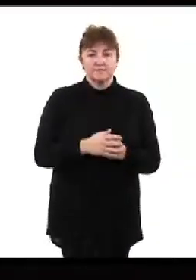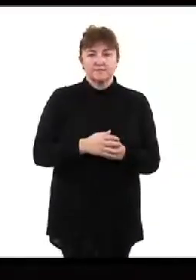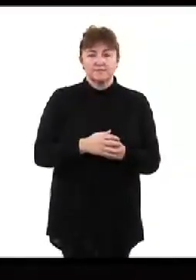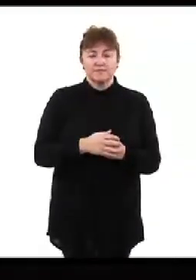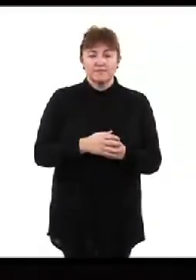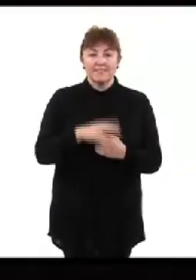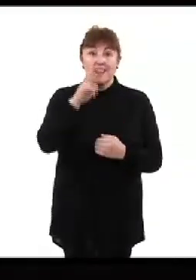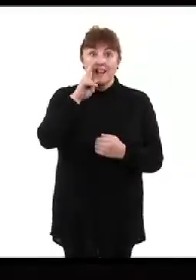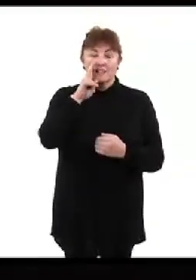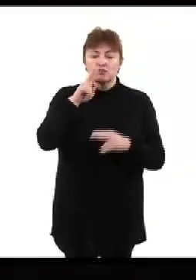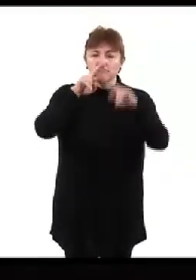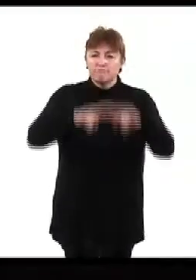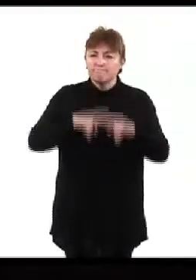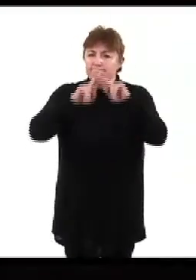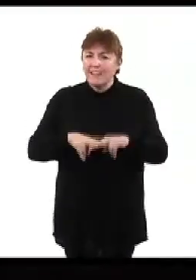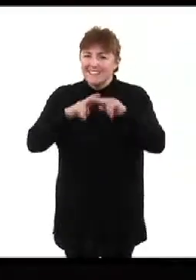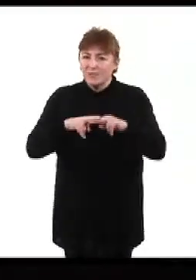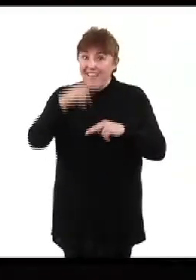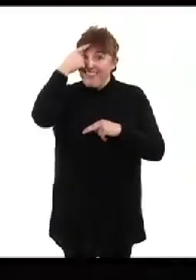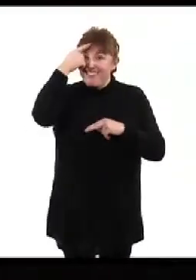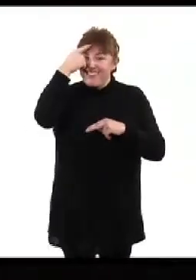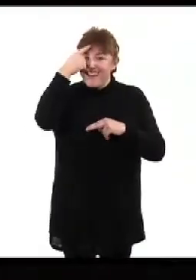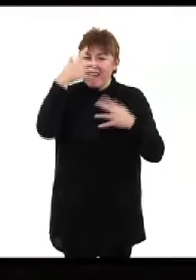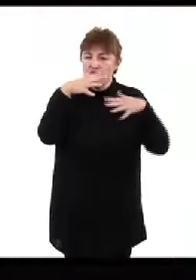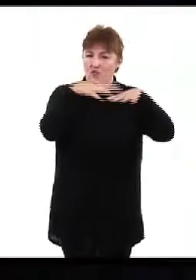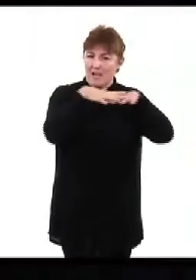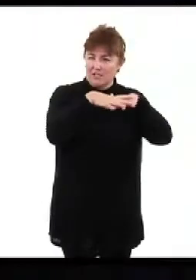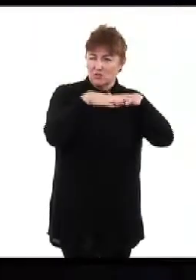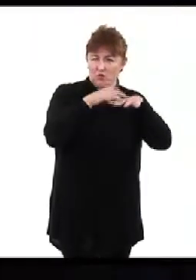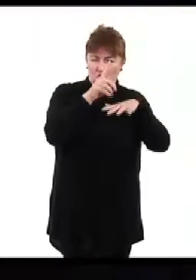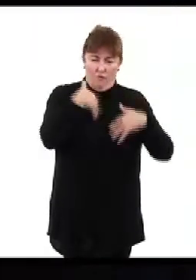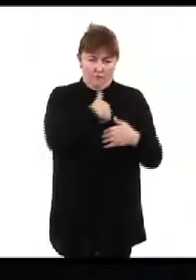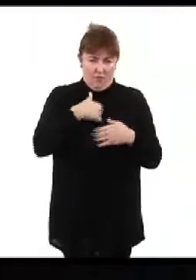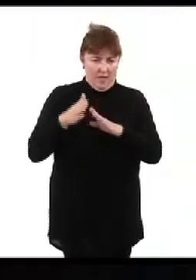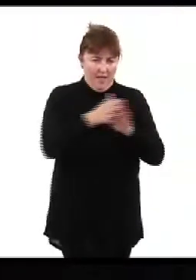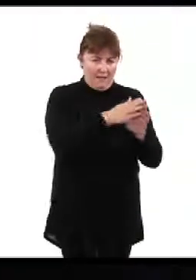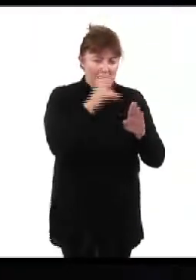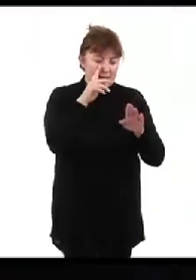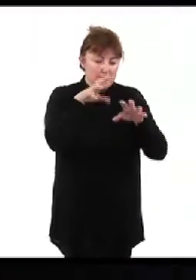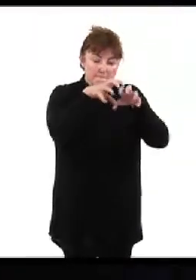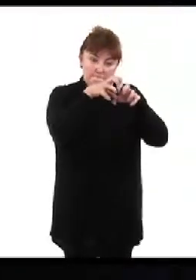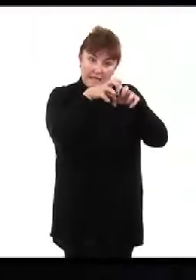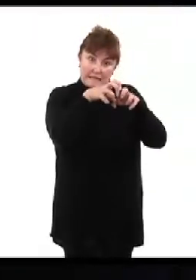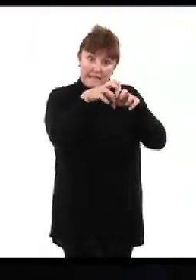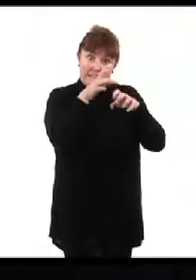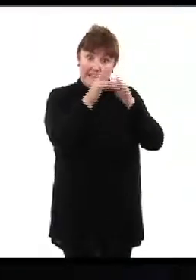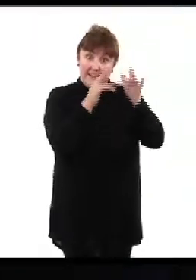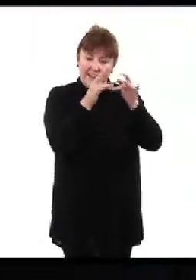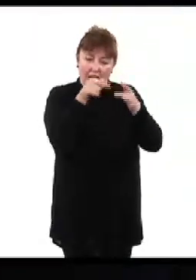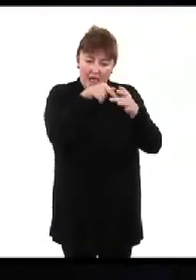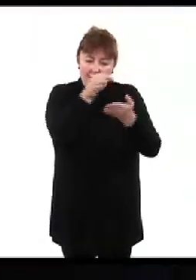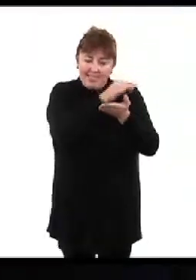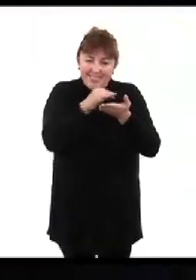let me go this way. Looking at, now we're looking at the structure of the brain, so not the function.